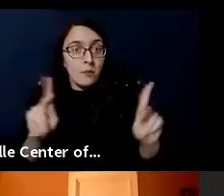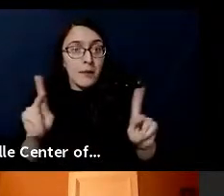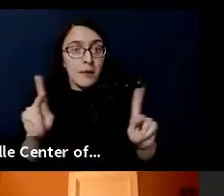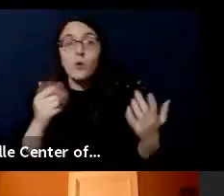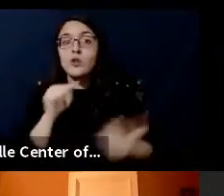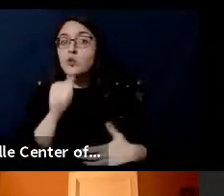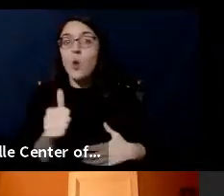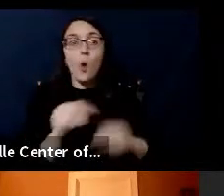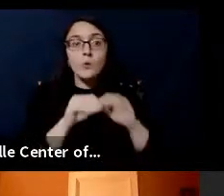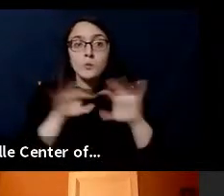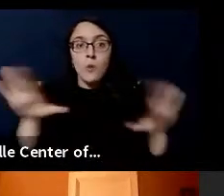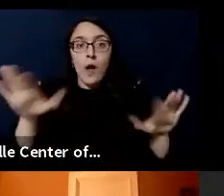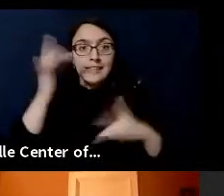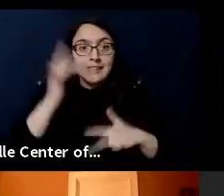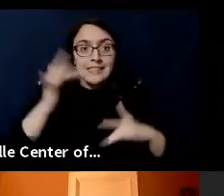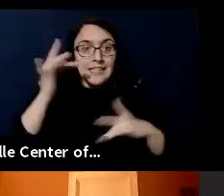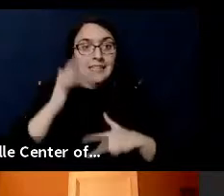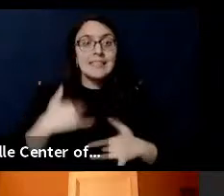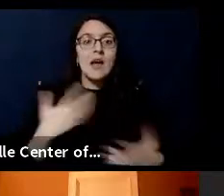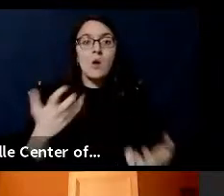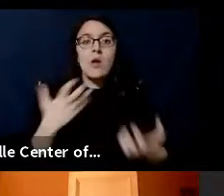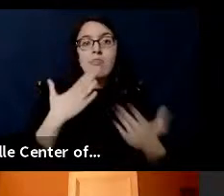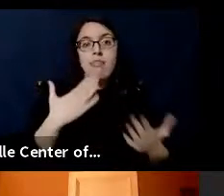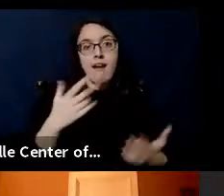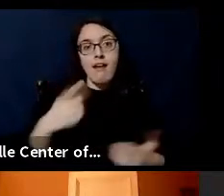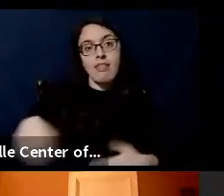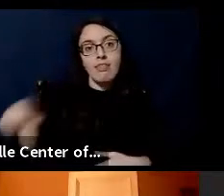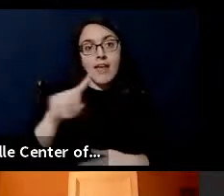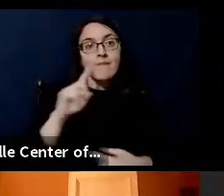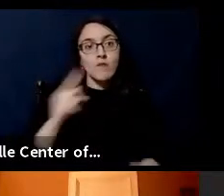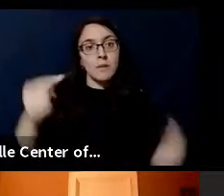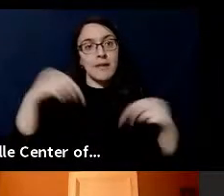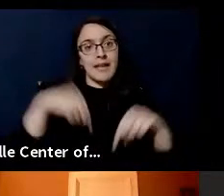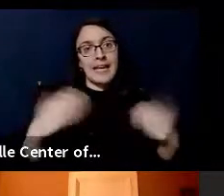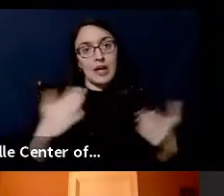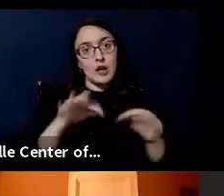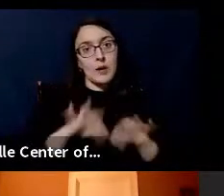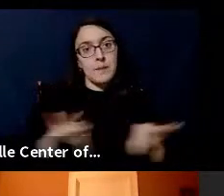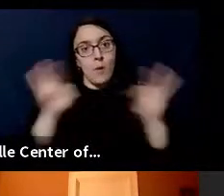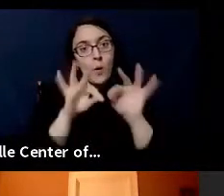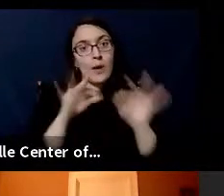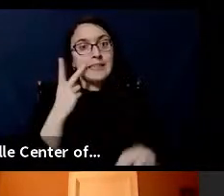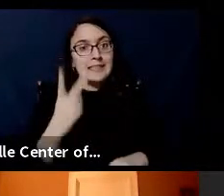So I want to thank them for being here. It's really important to hear their message.